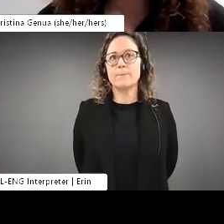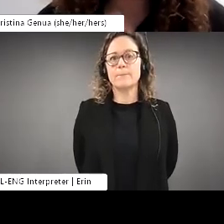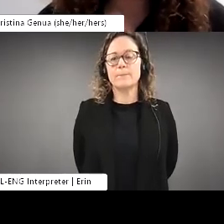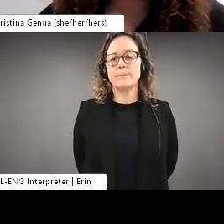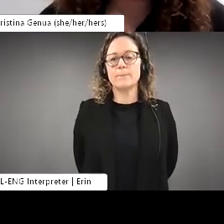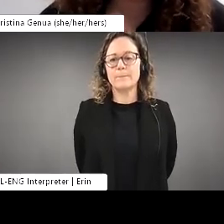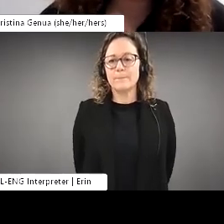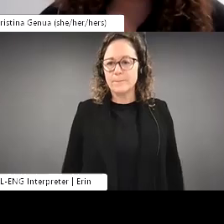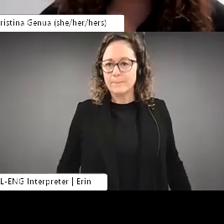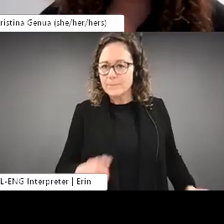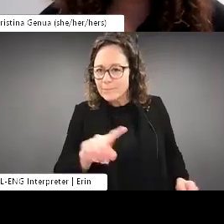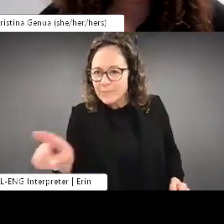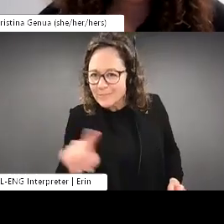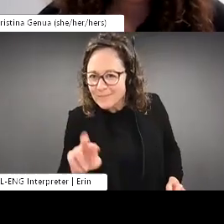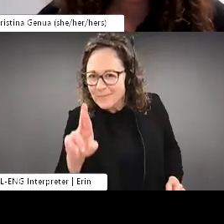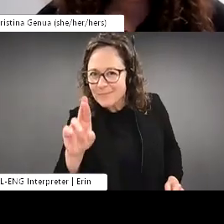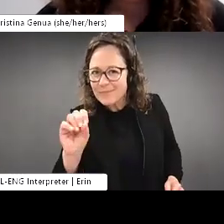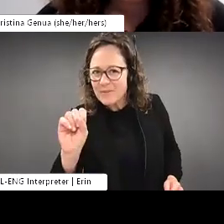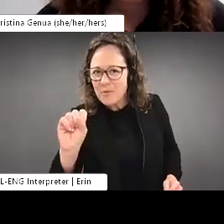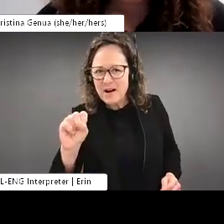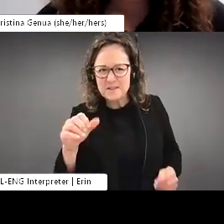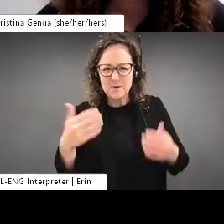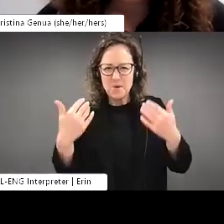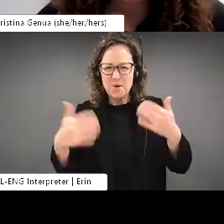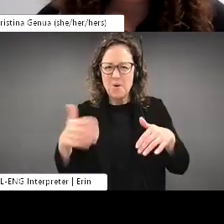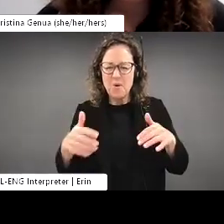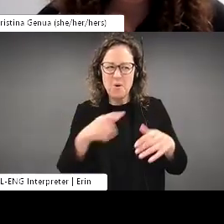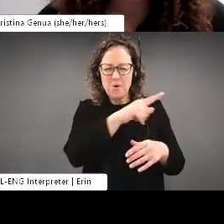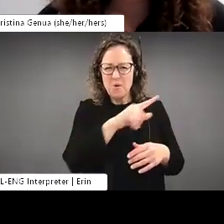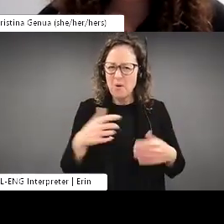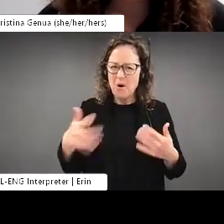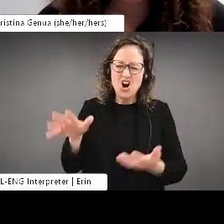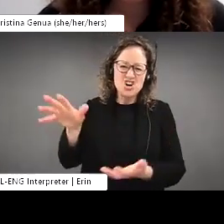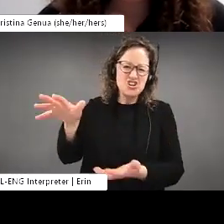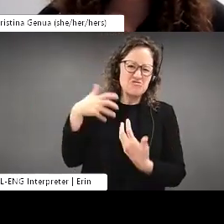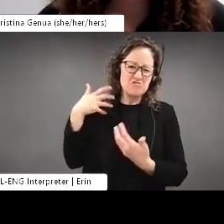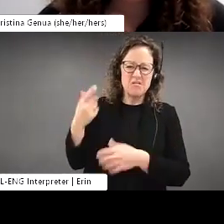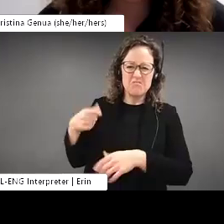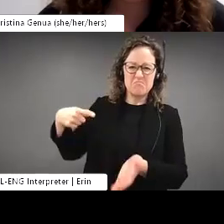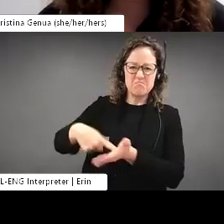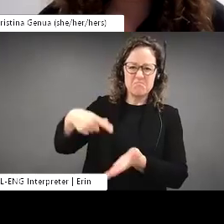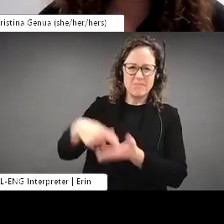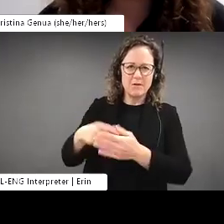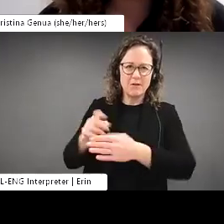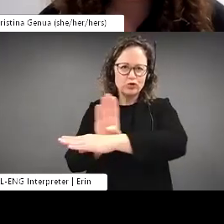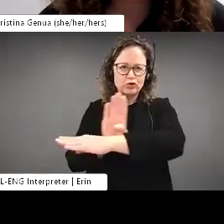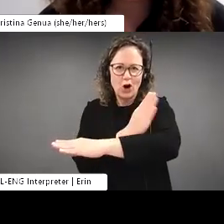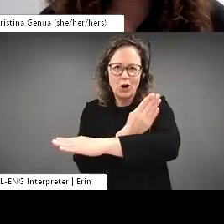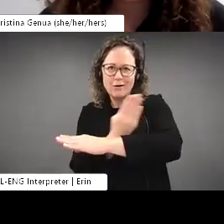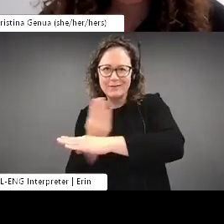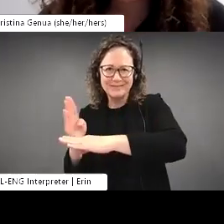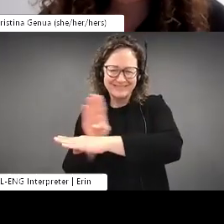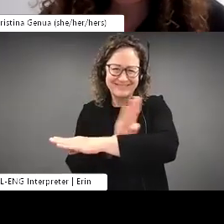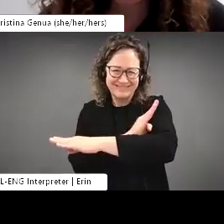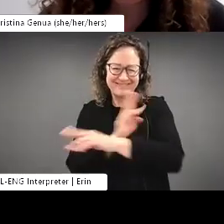Ross, those are shark loan rates. I mean, I don't know what the cash store rates are these days, but